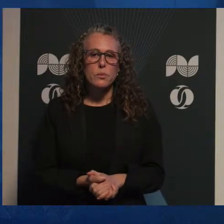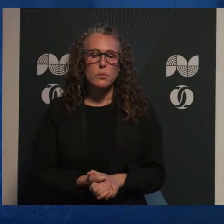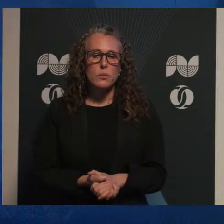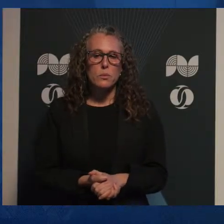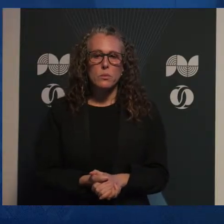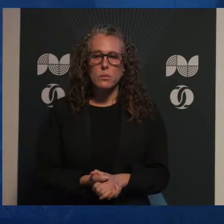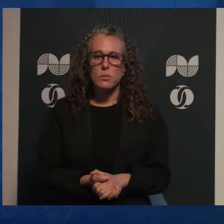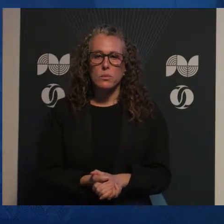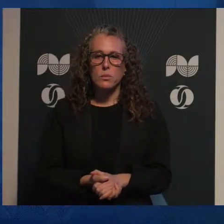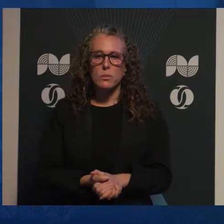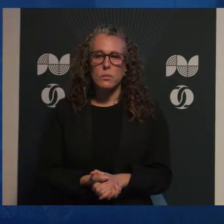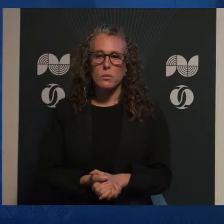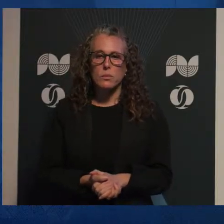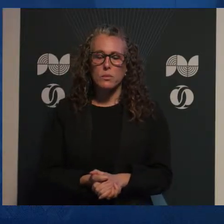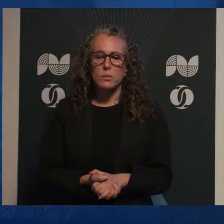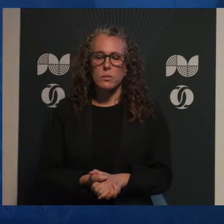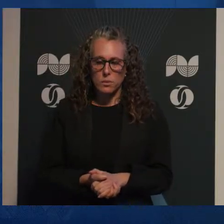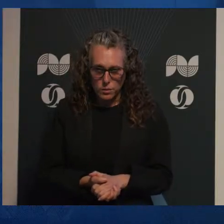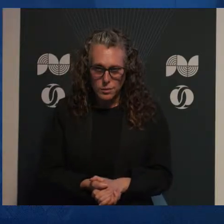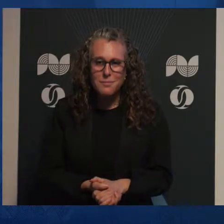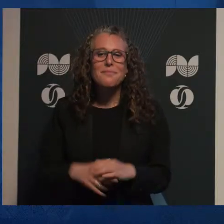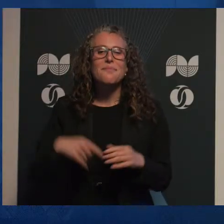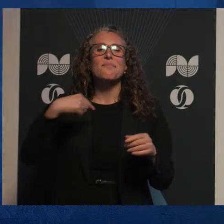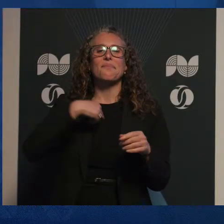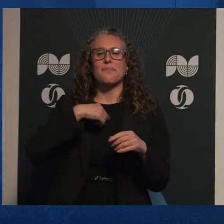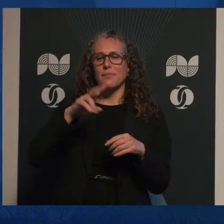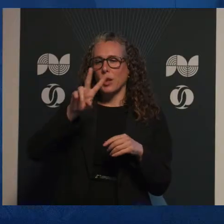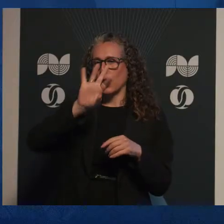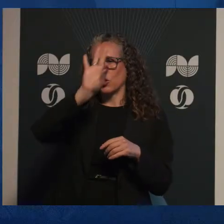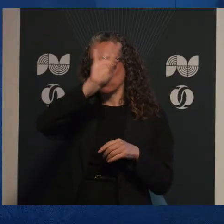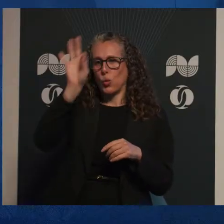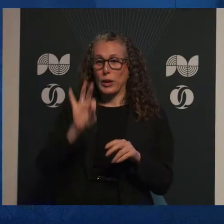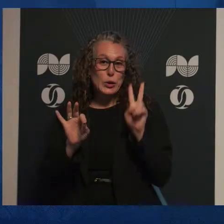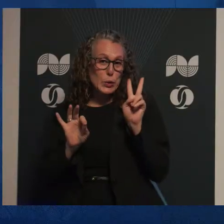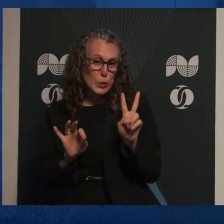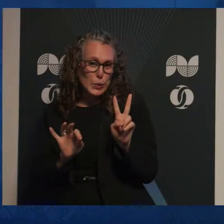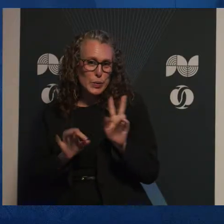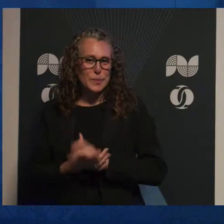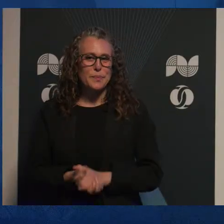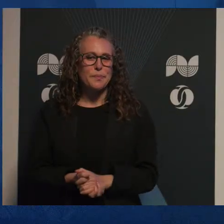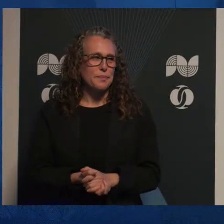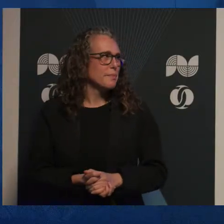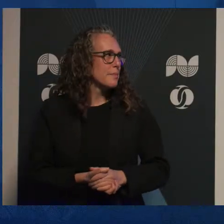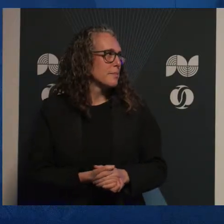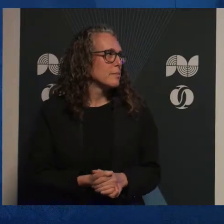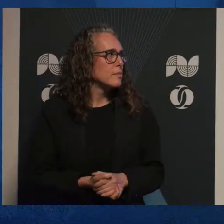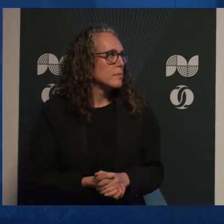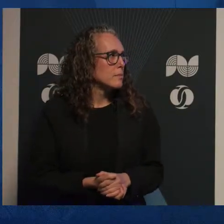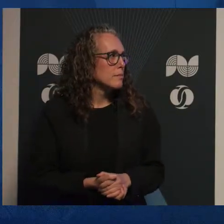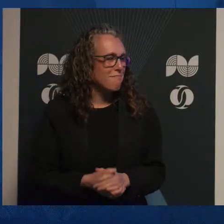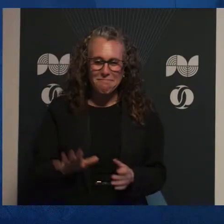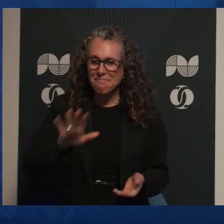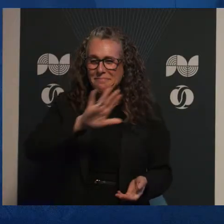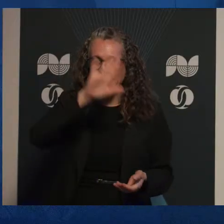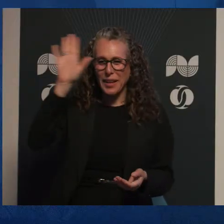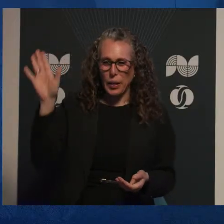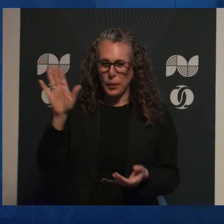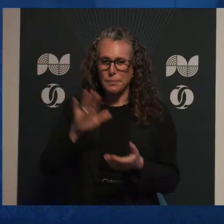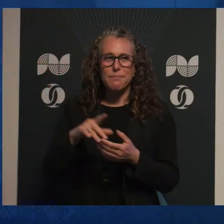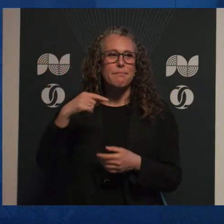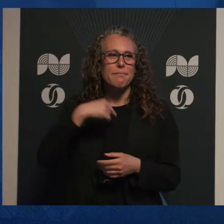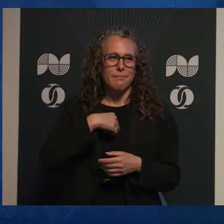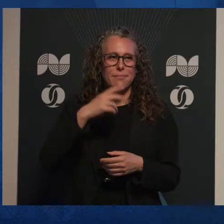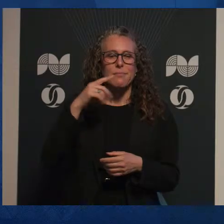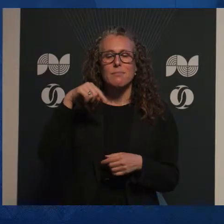Yeah. Okay, two questions in the front row. We'll take both. Thank you. Milica Delević, EBRD. Two very brief